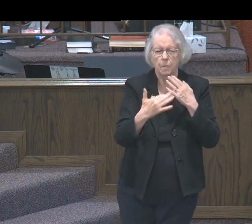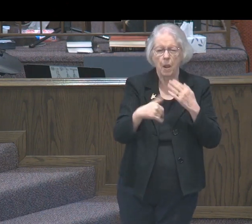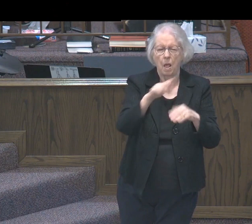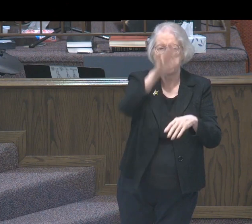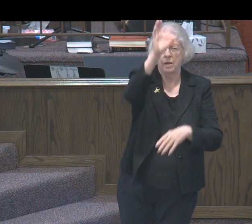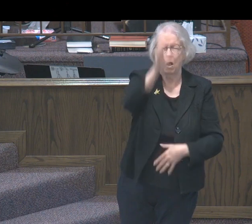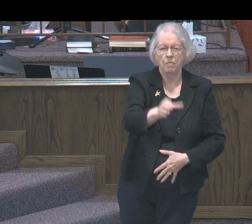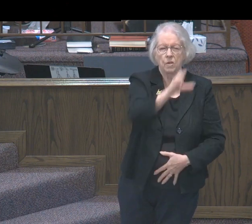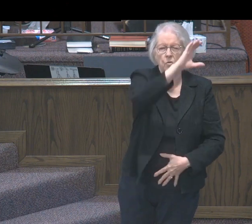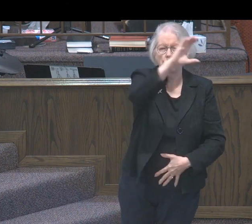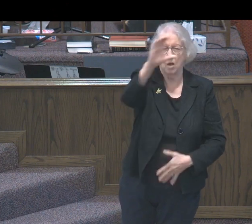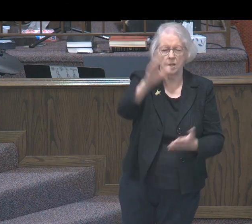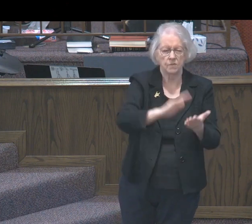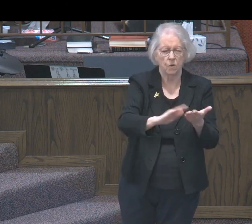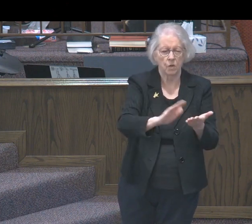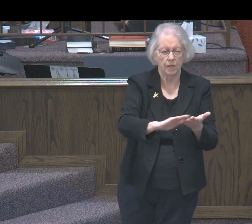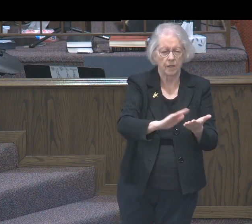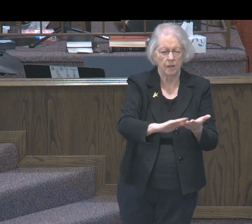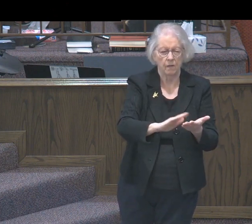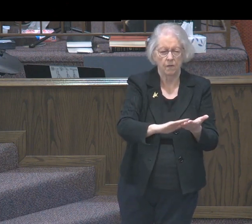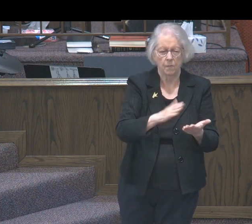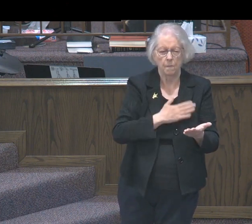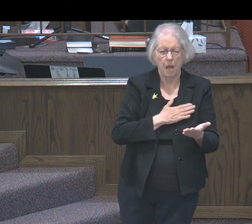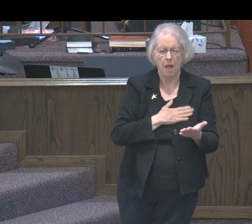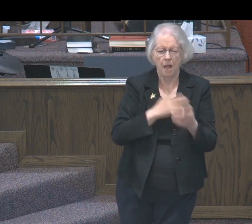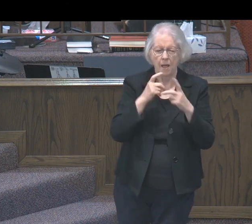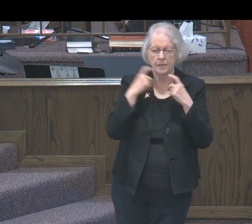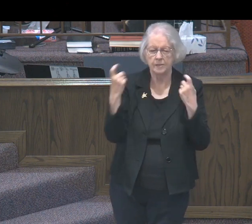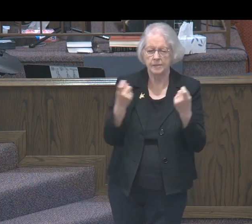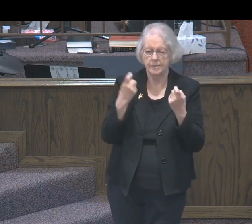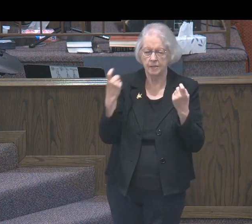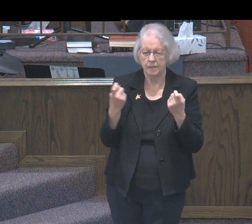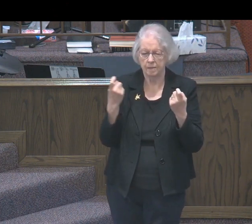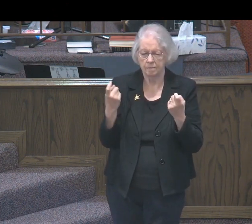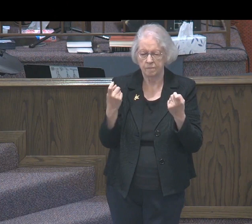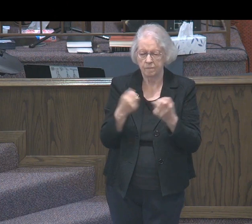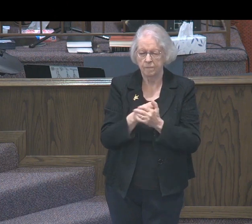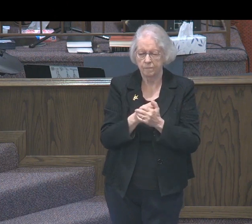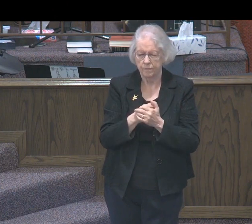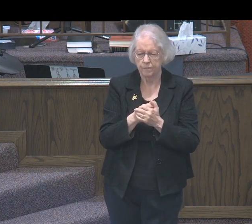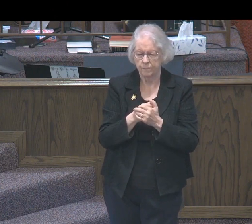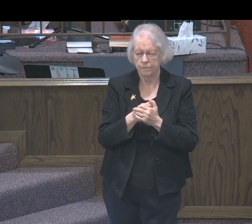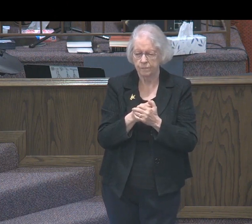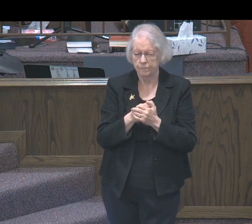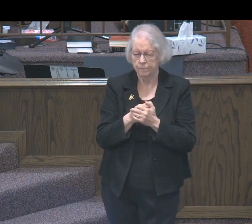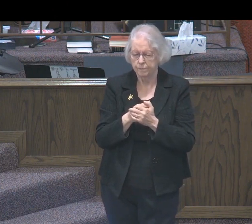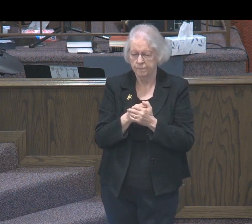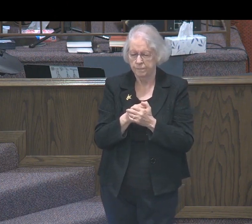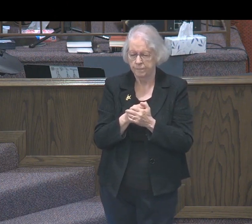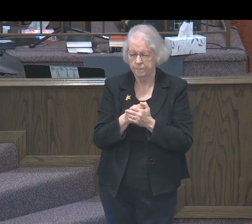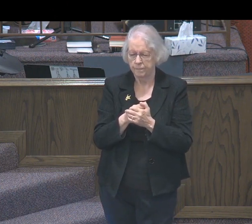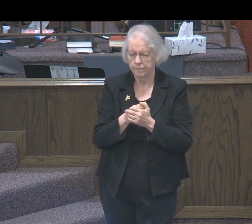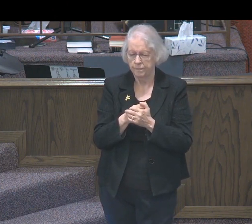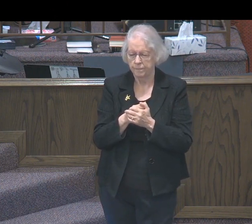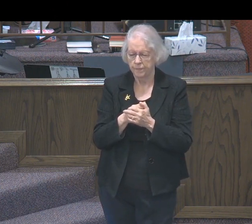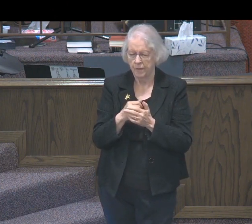can know with assurance that it is well with my soul because of Jesus, in whose name I